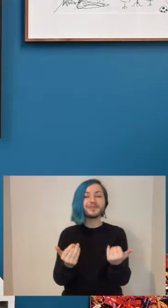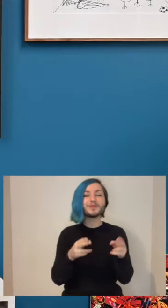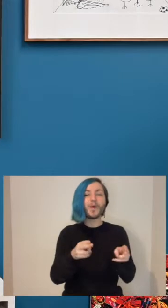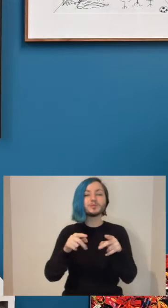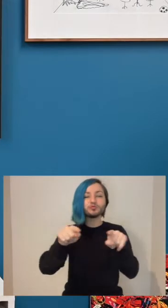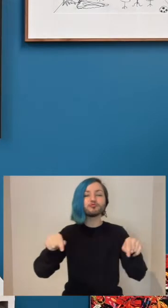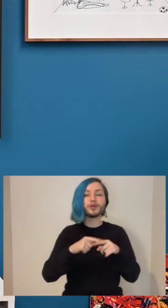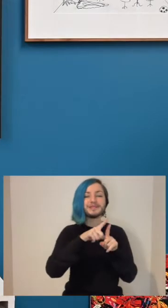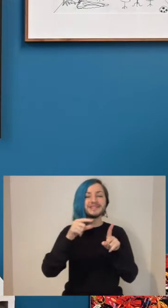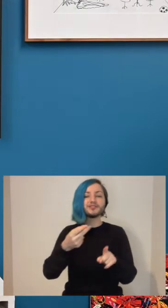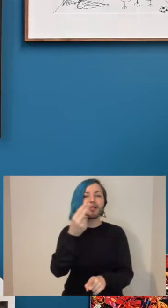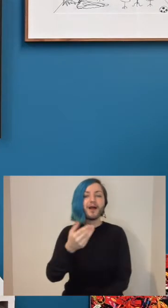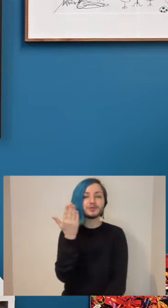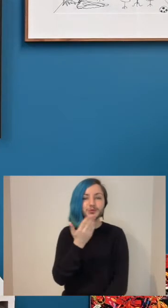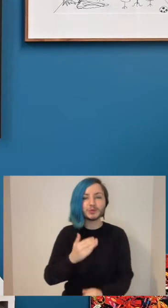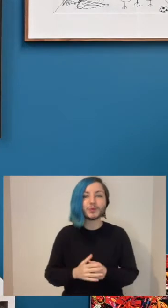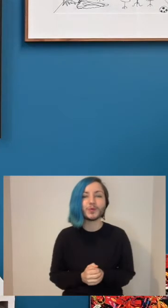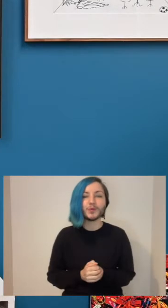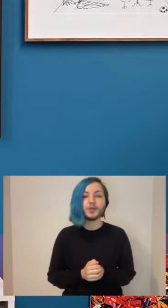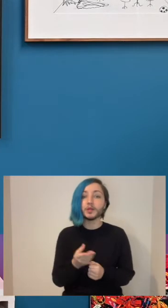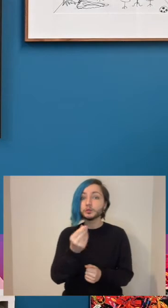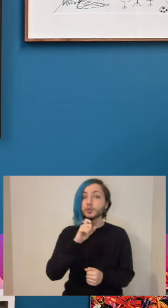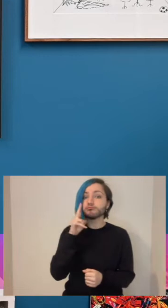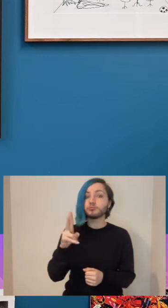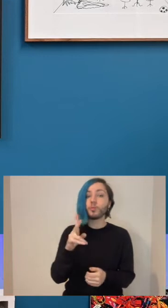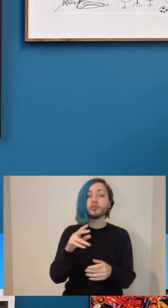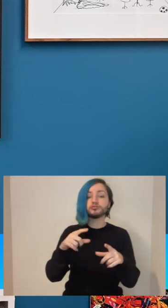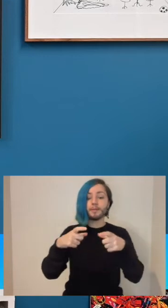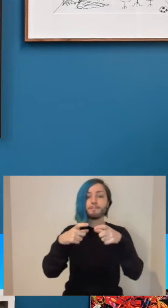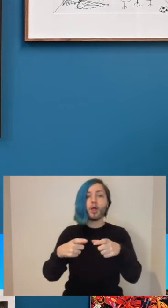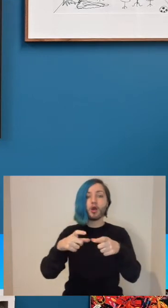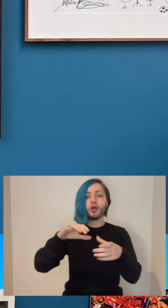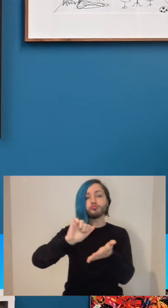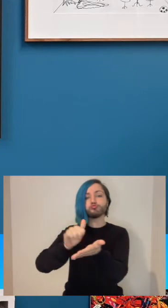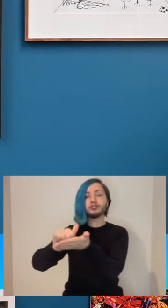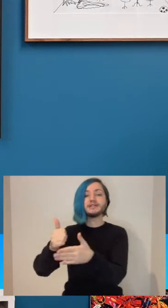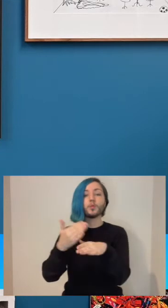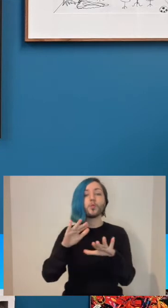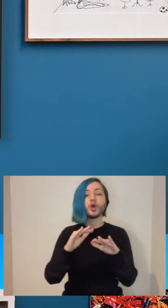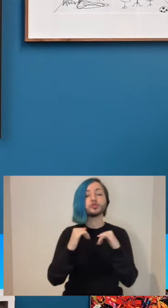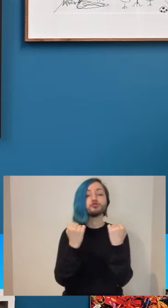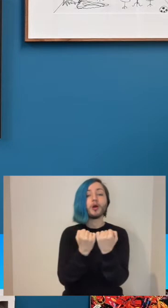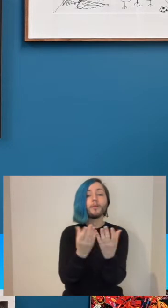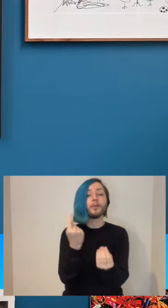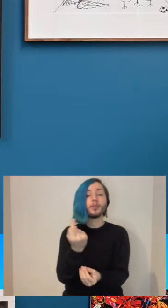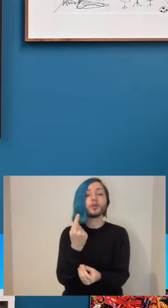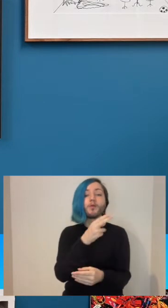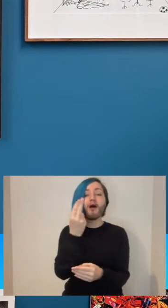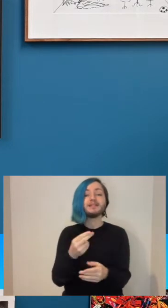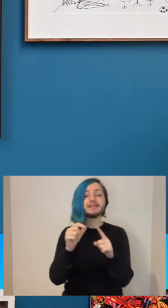Hello and welcome to the Hospital Rooms Digital Art School. You are about to watch a block printing workshop with artist Petra